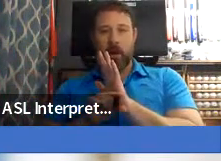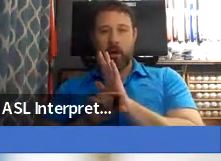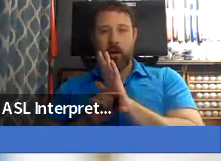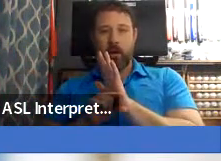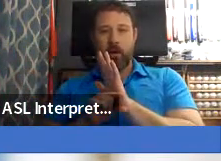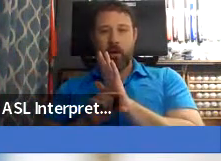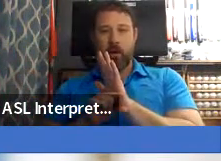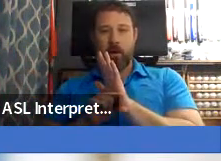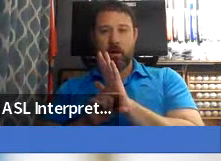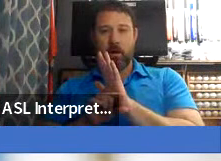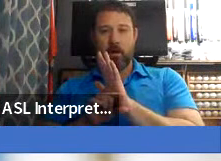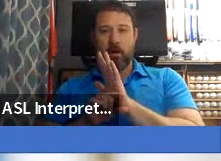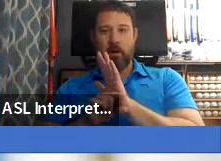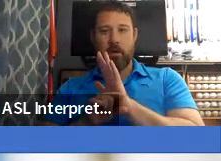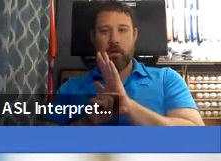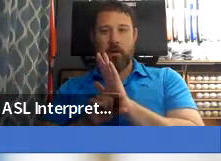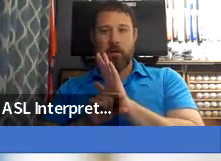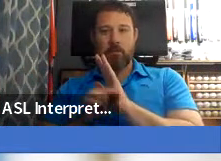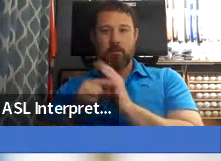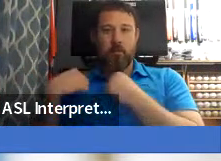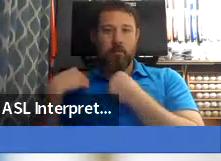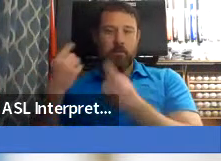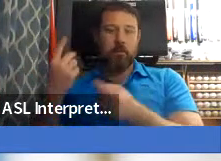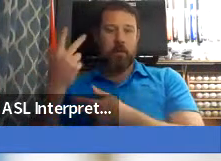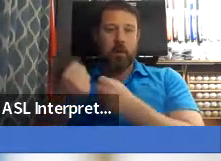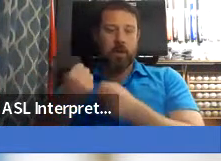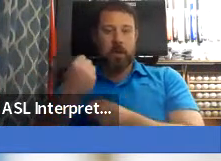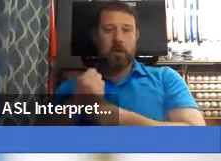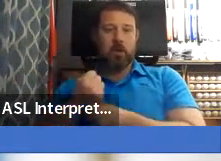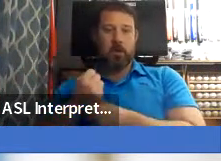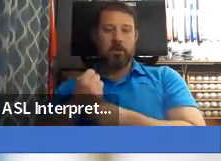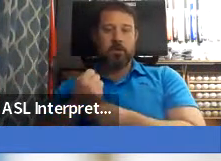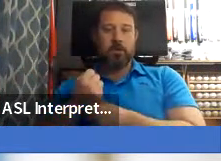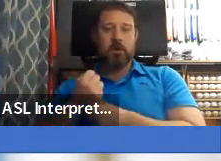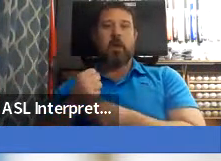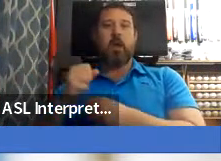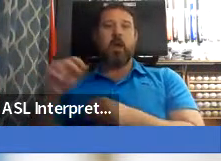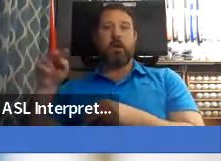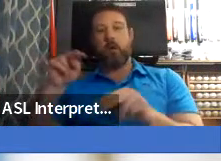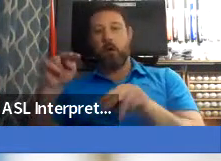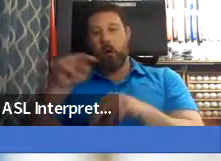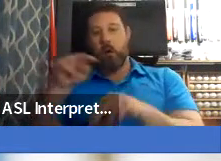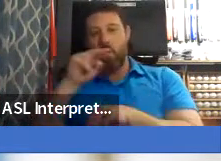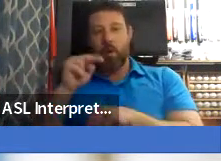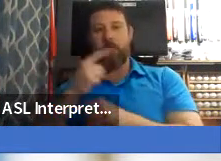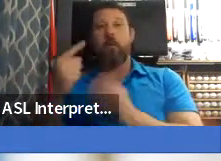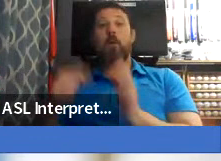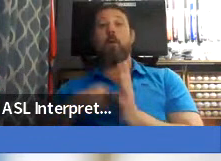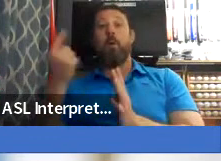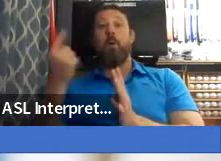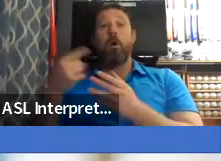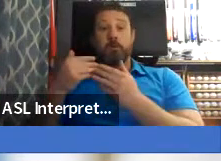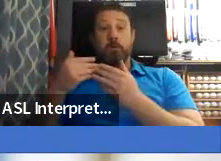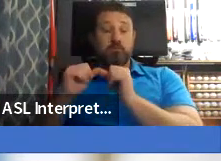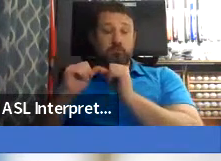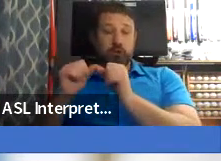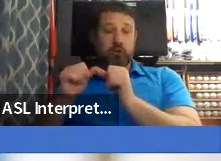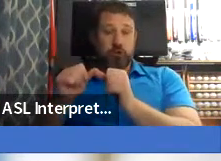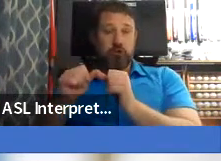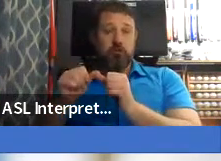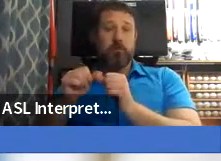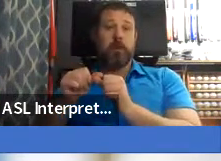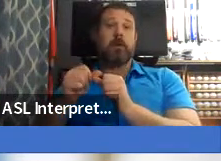past 3 years now, as well as going over what's going to happen once we resume processing of the